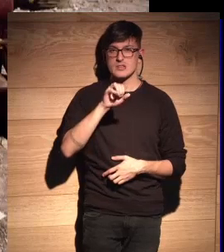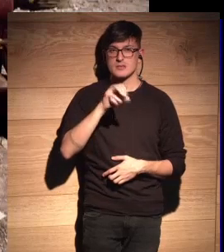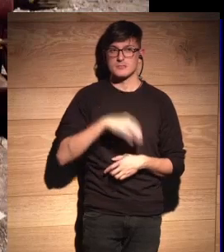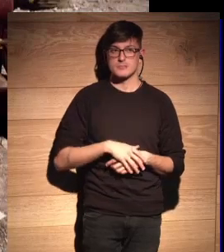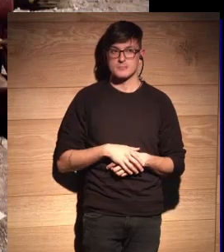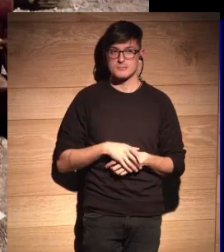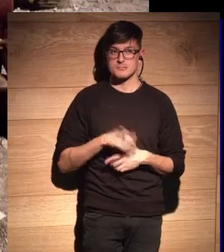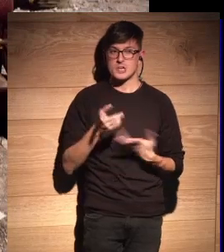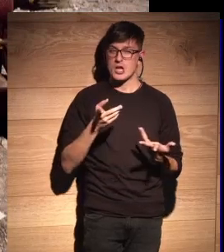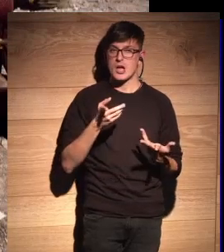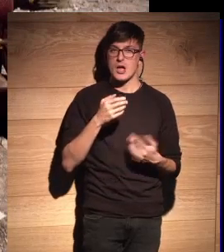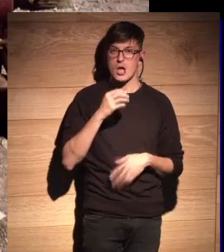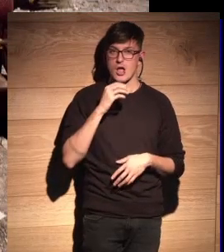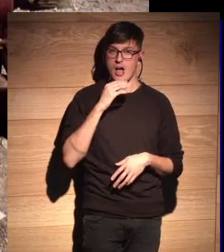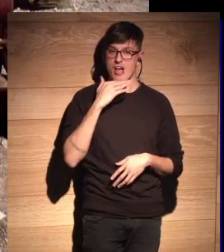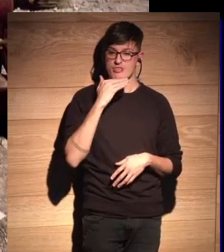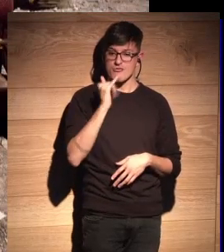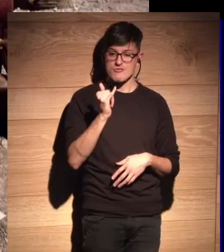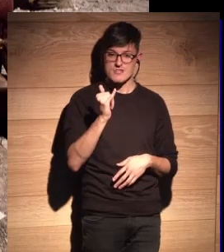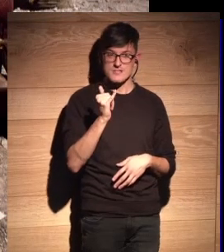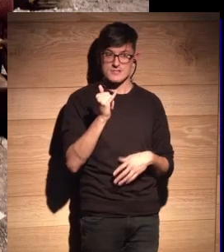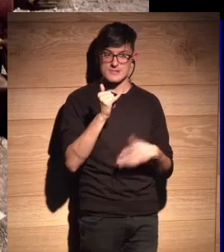blue. I've always loved